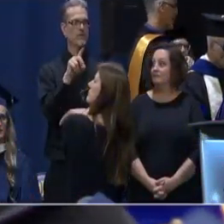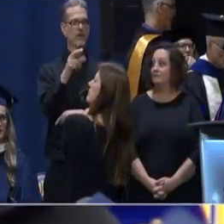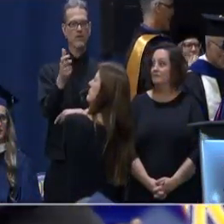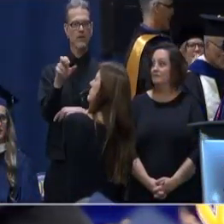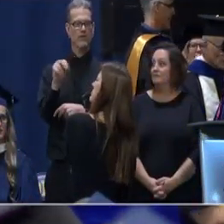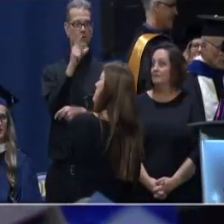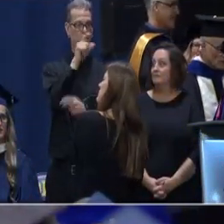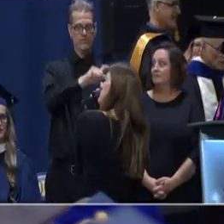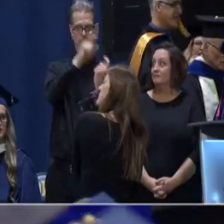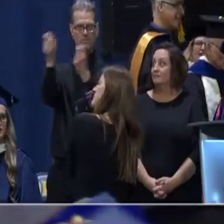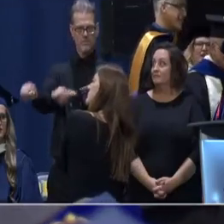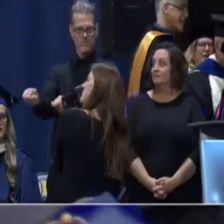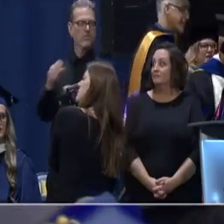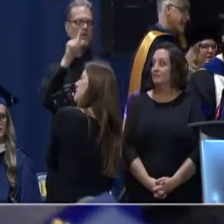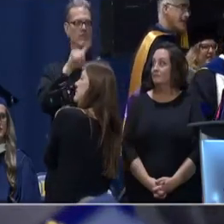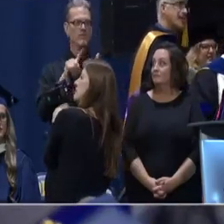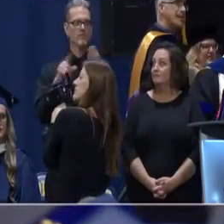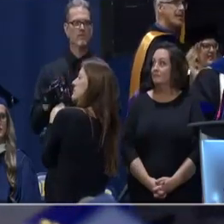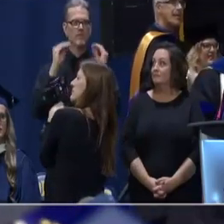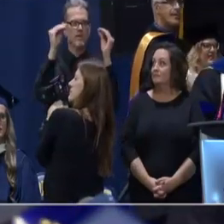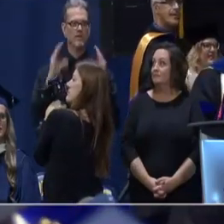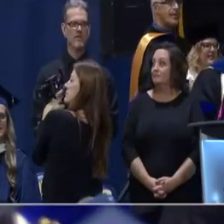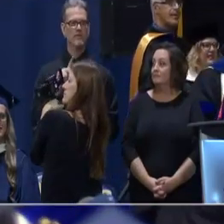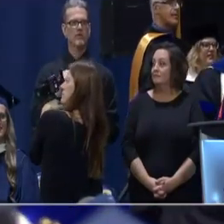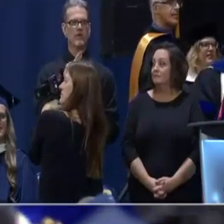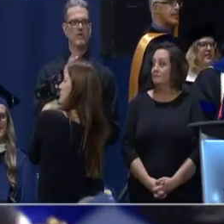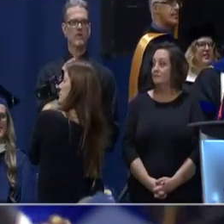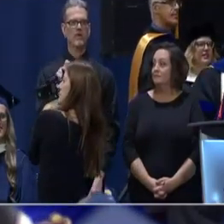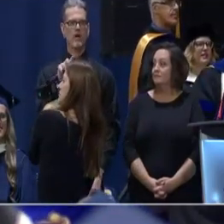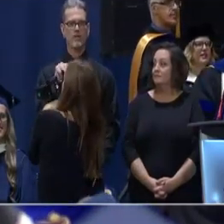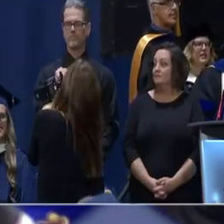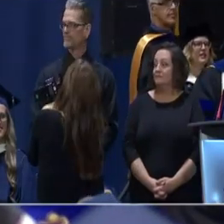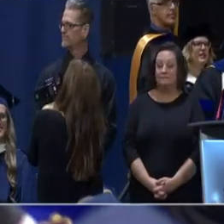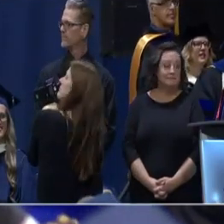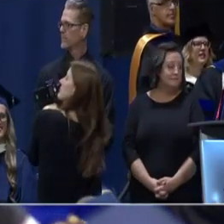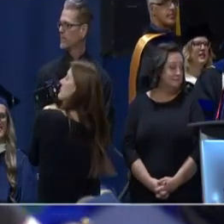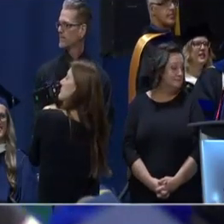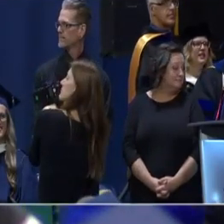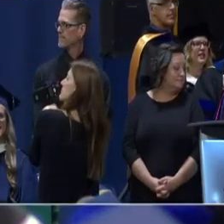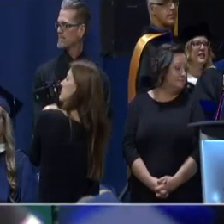being hooded by Research Professor Dr. Helm.